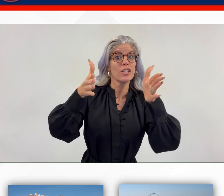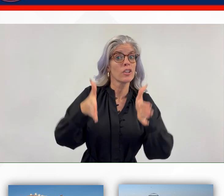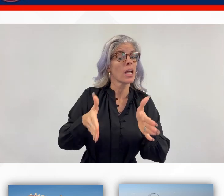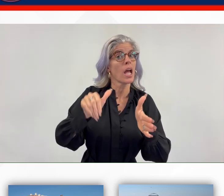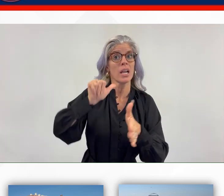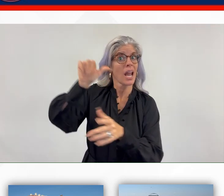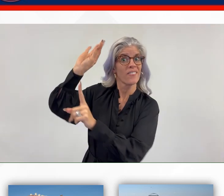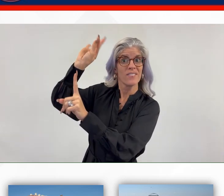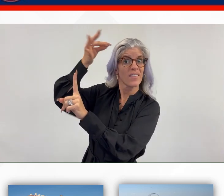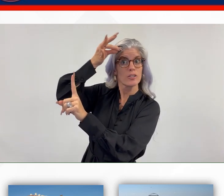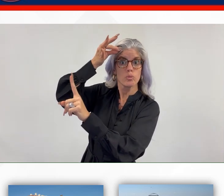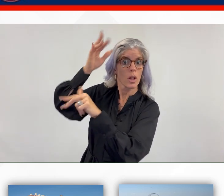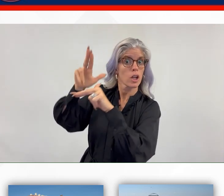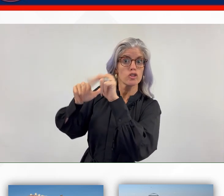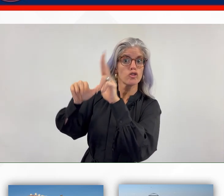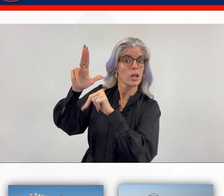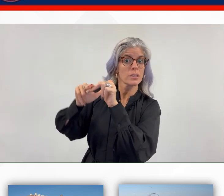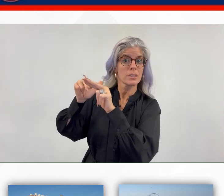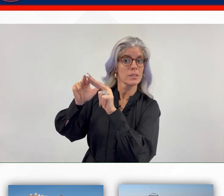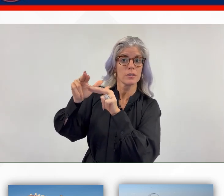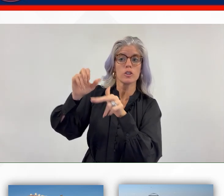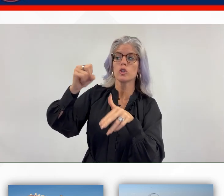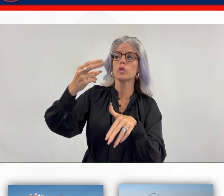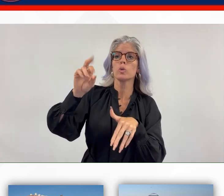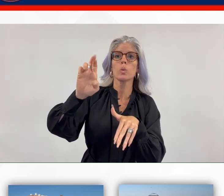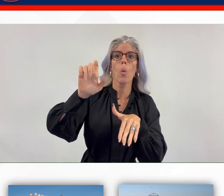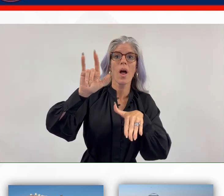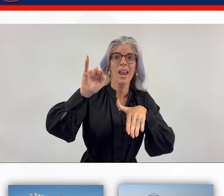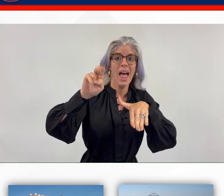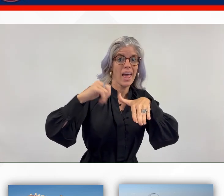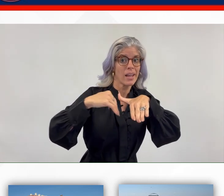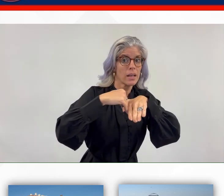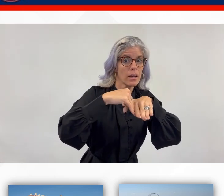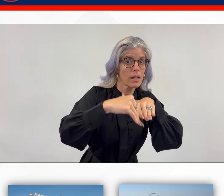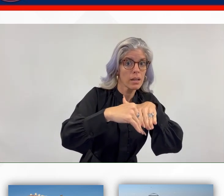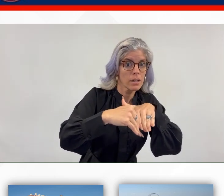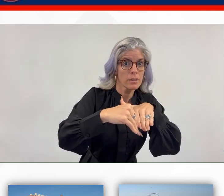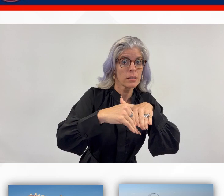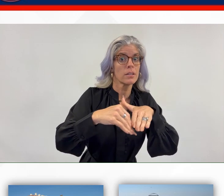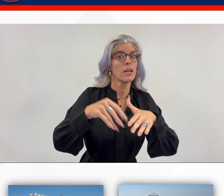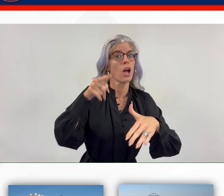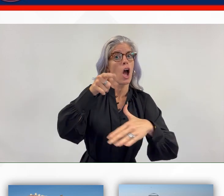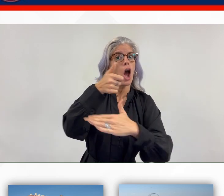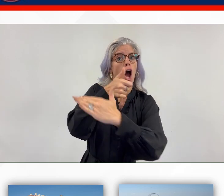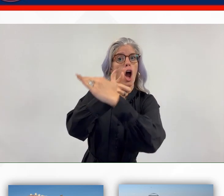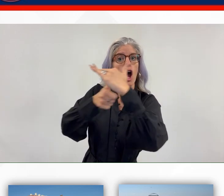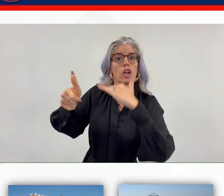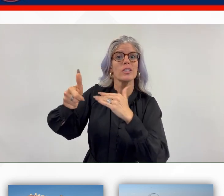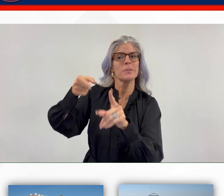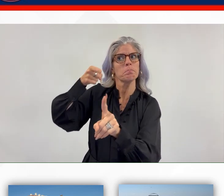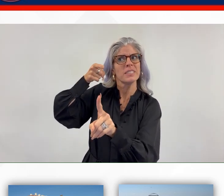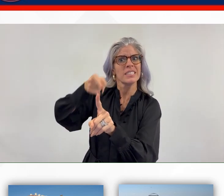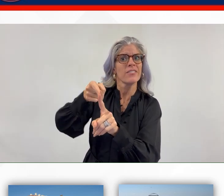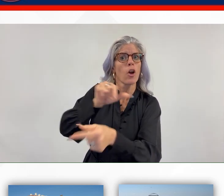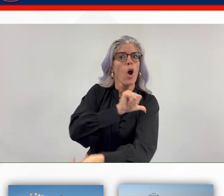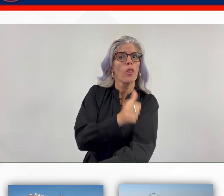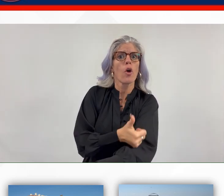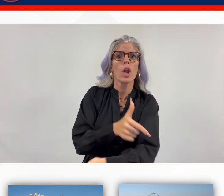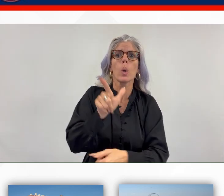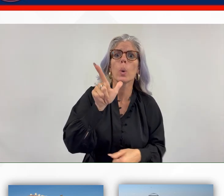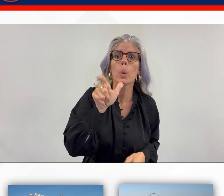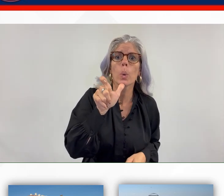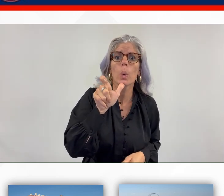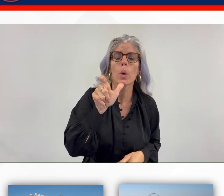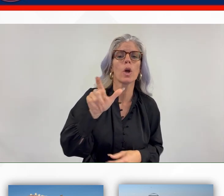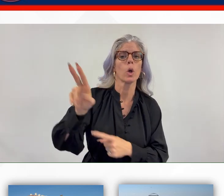by the placement of imported sand, and the applicant has established and adhered to a maintenance program involving periodic renourishment